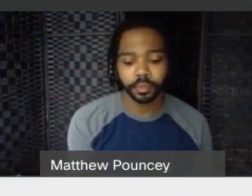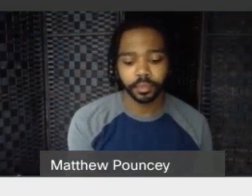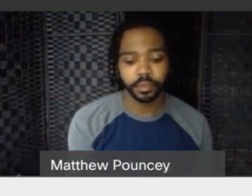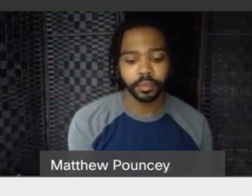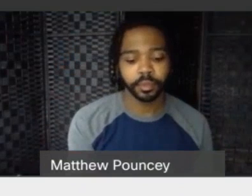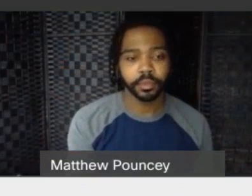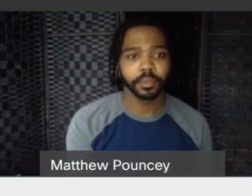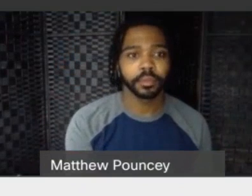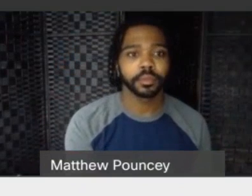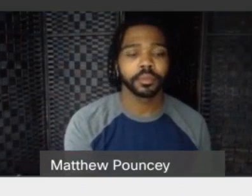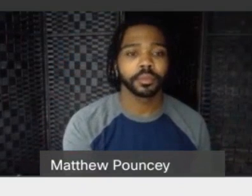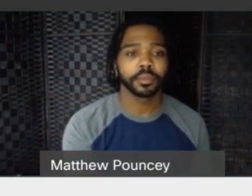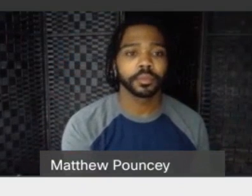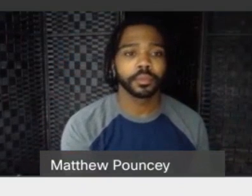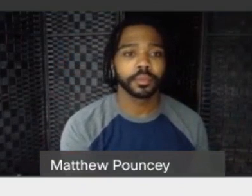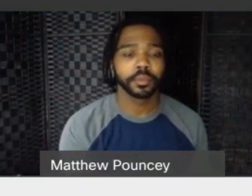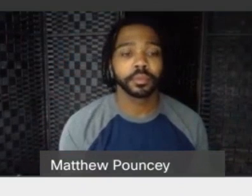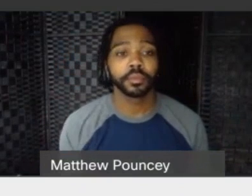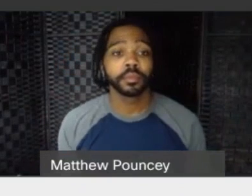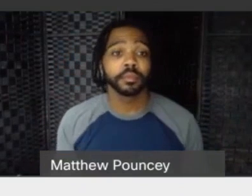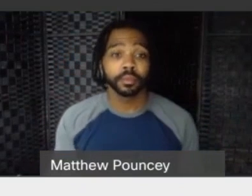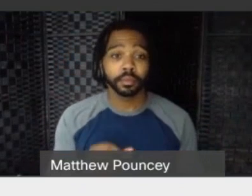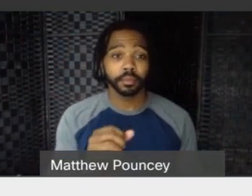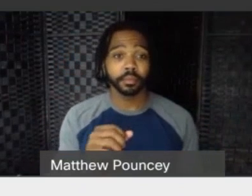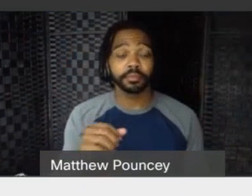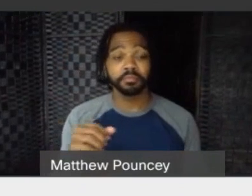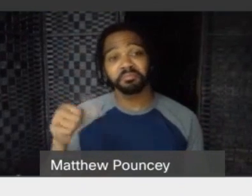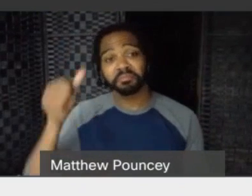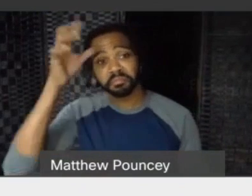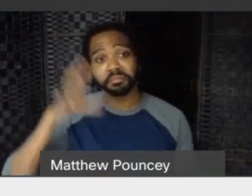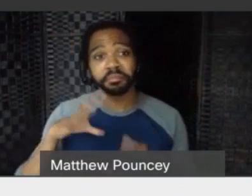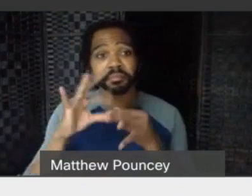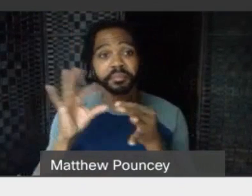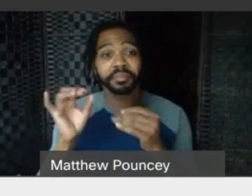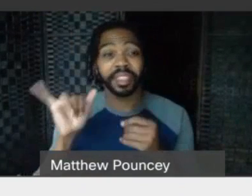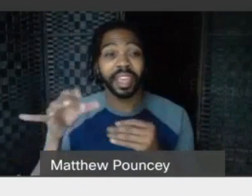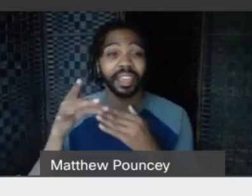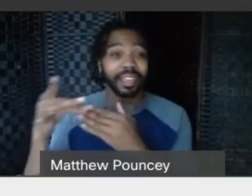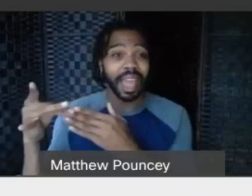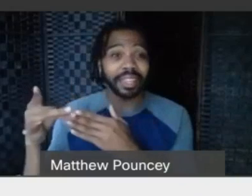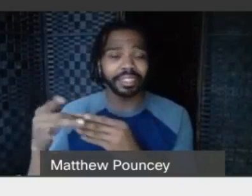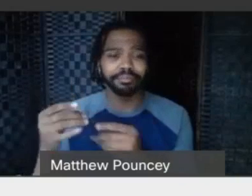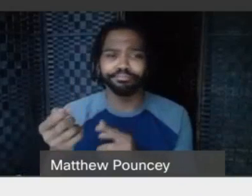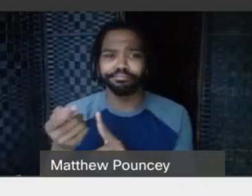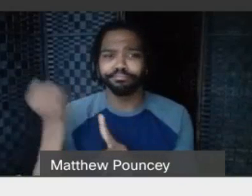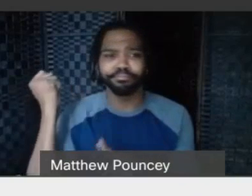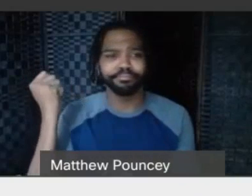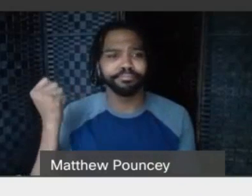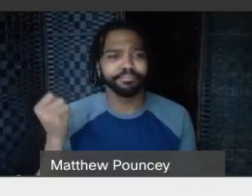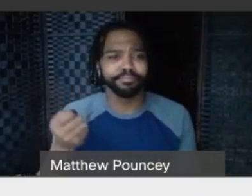So the adult day program guidance has been removed from the website. It's been gone for a couple of weeks now. And